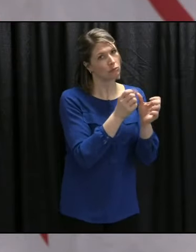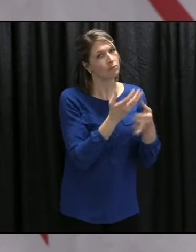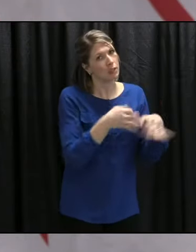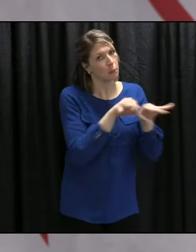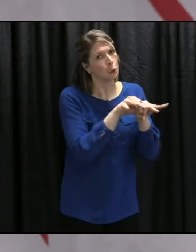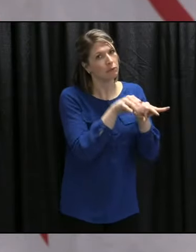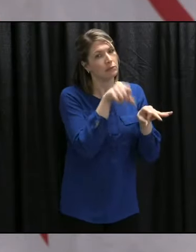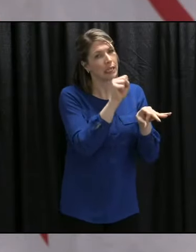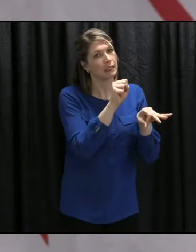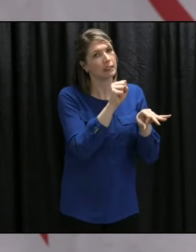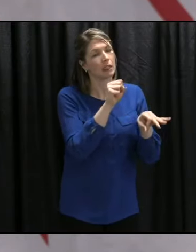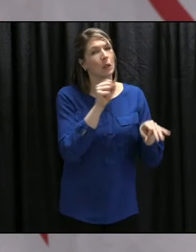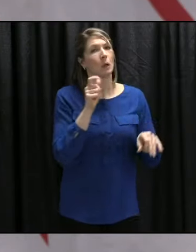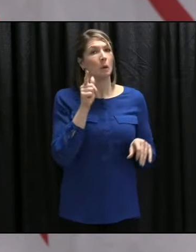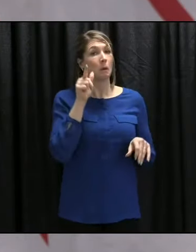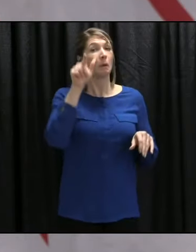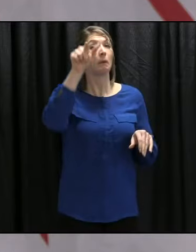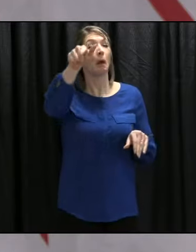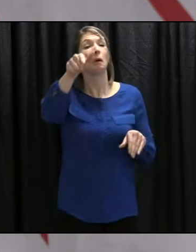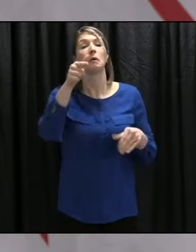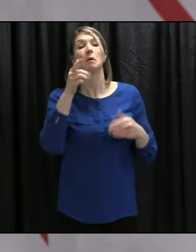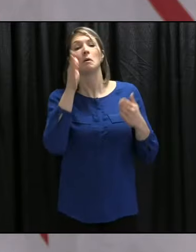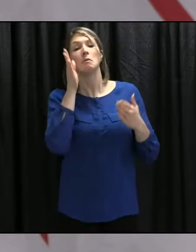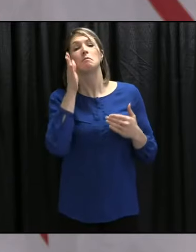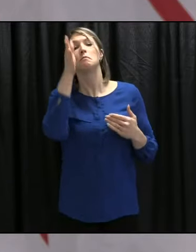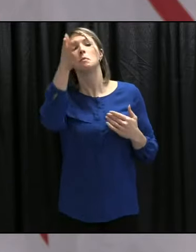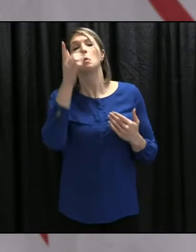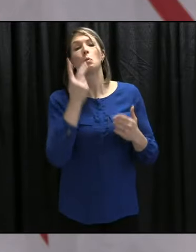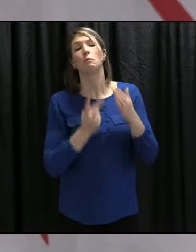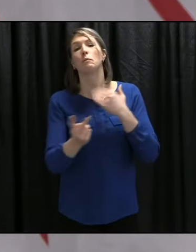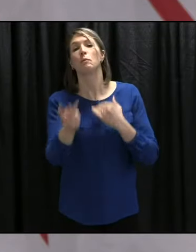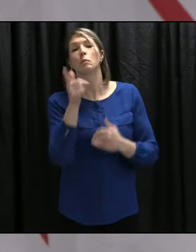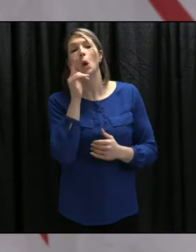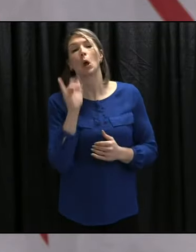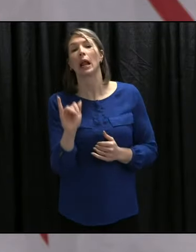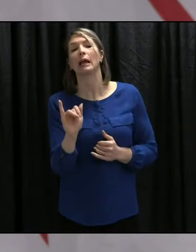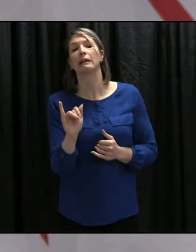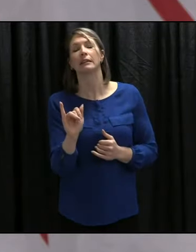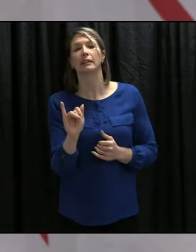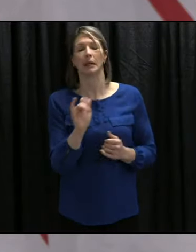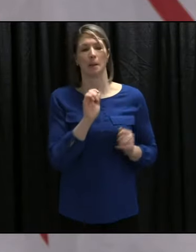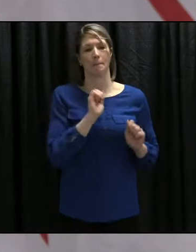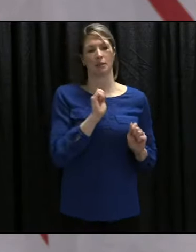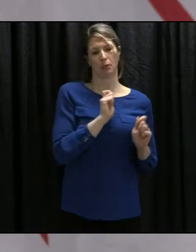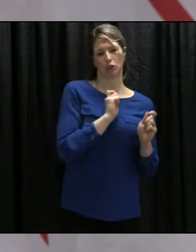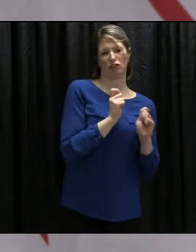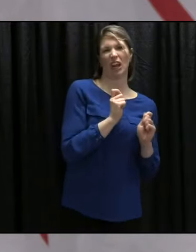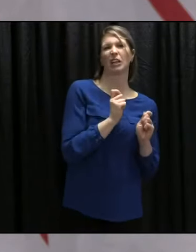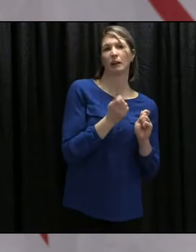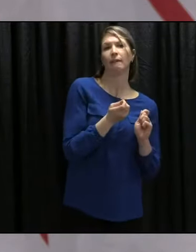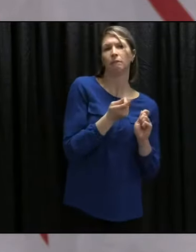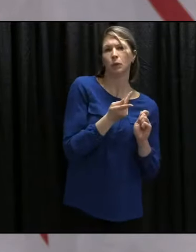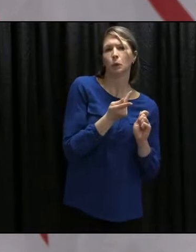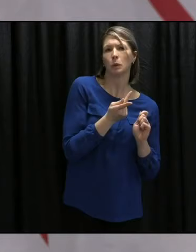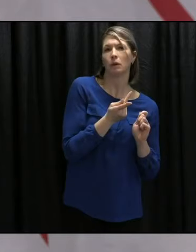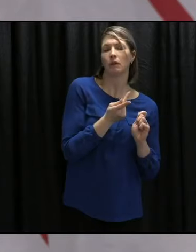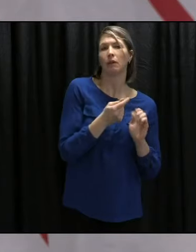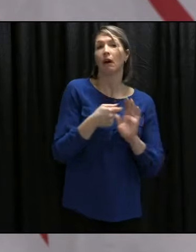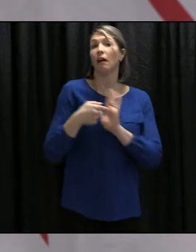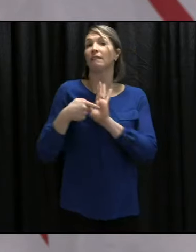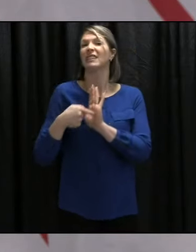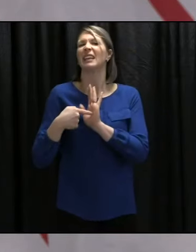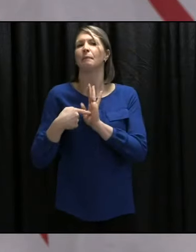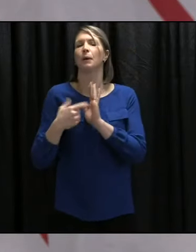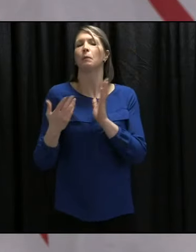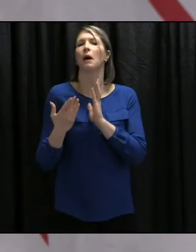and Labrador, there probably will be some tweaking changes that will need to be made. You could see, as an example, we often